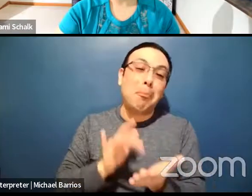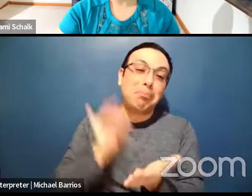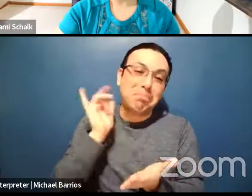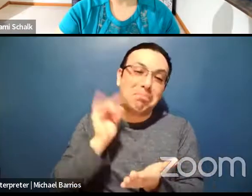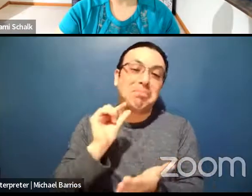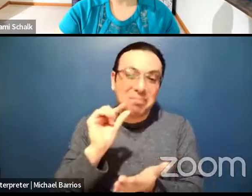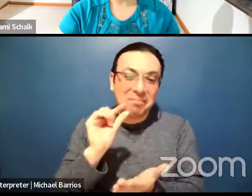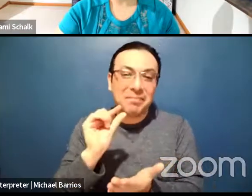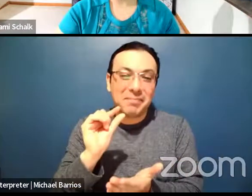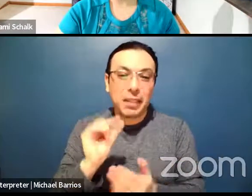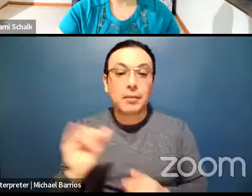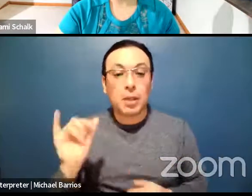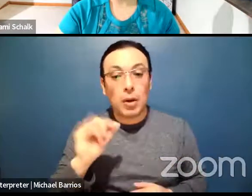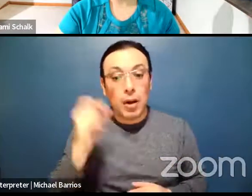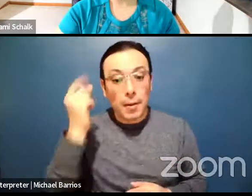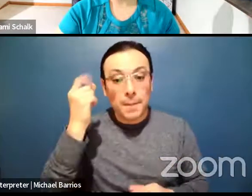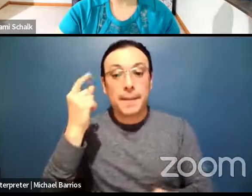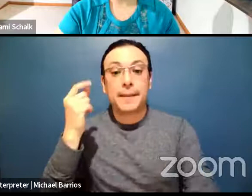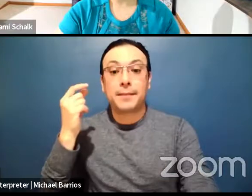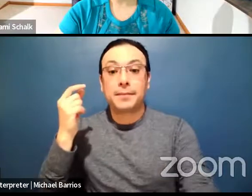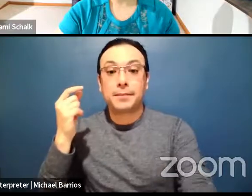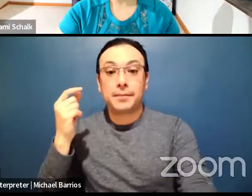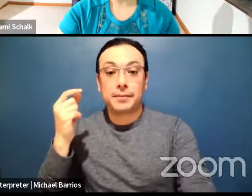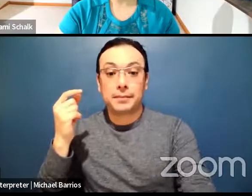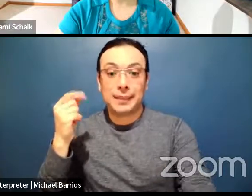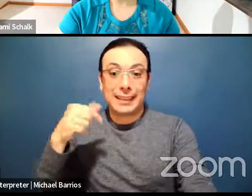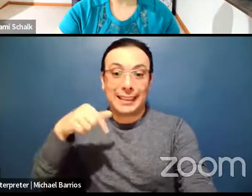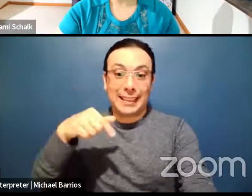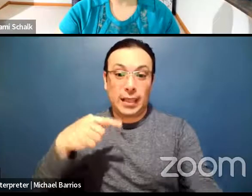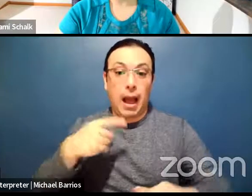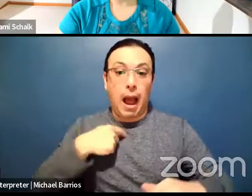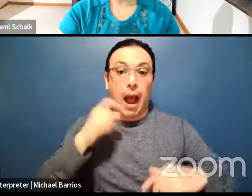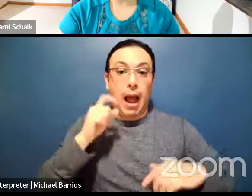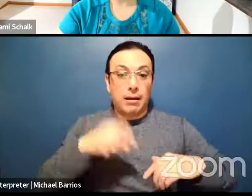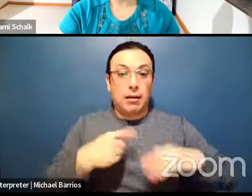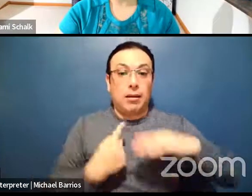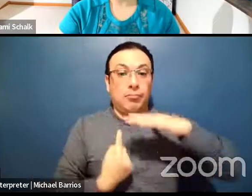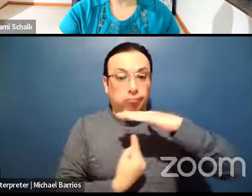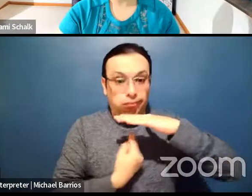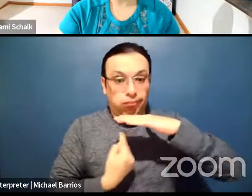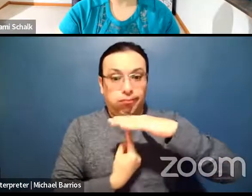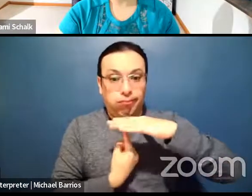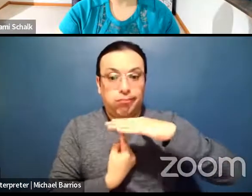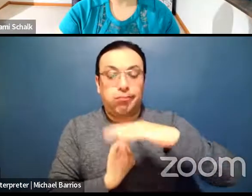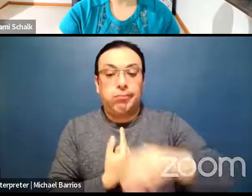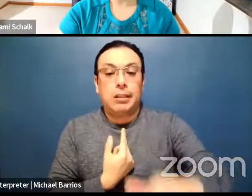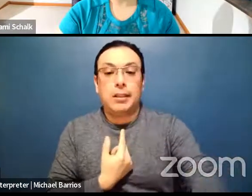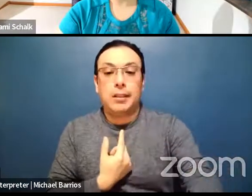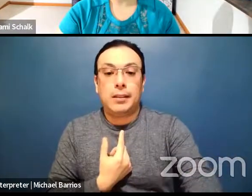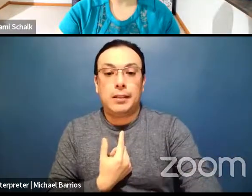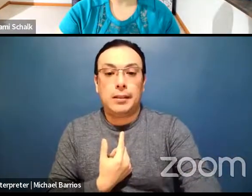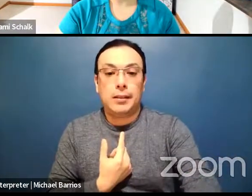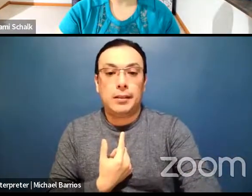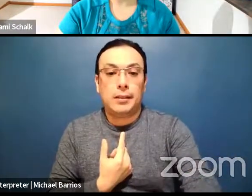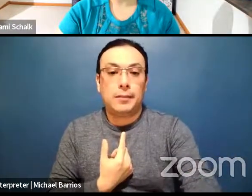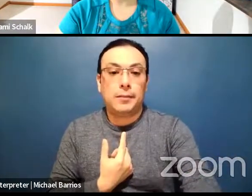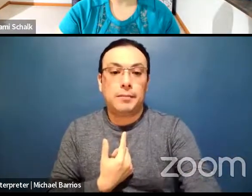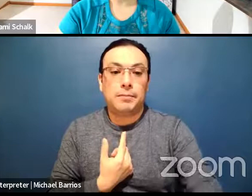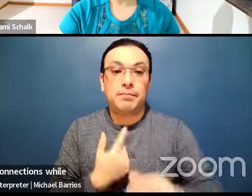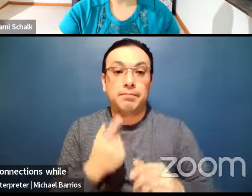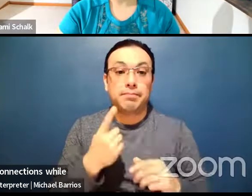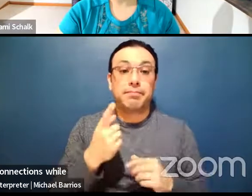while living under systems of enforced isolation, which we want to add, queer and disabled people have